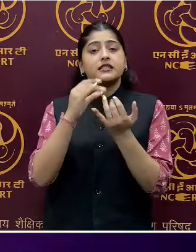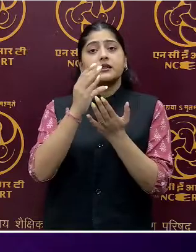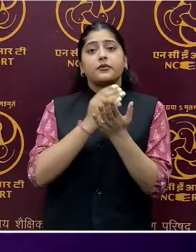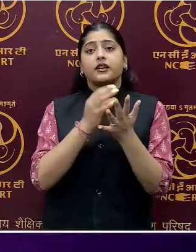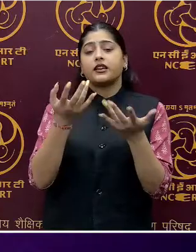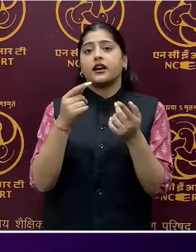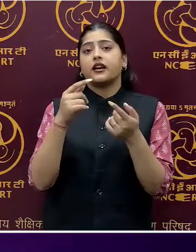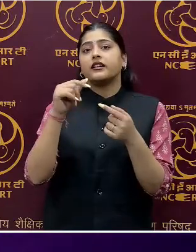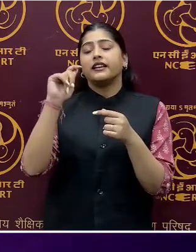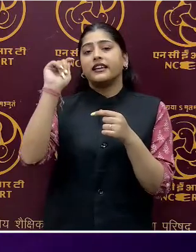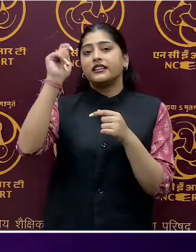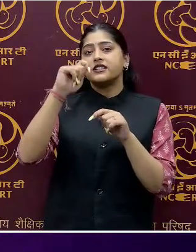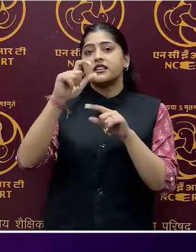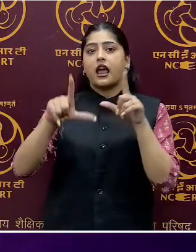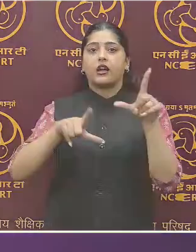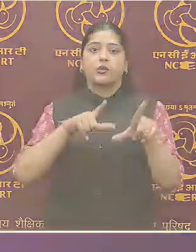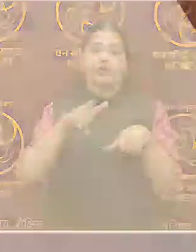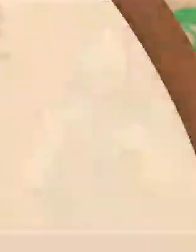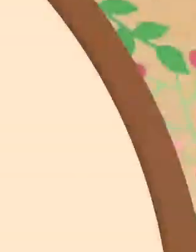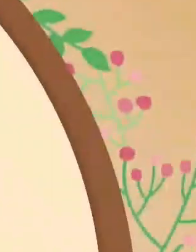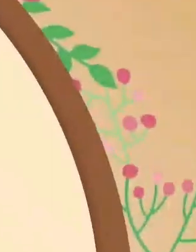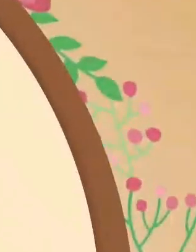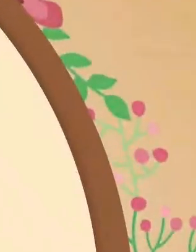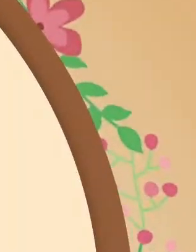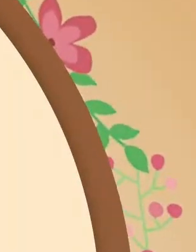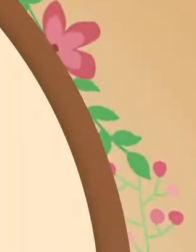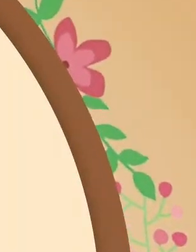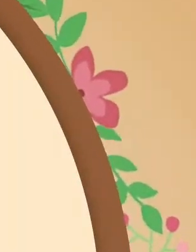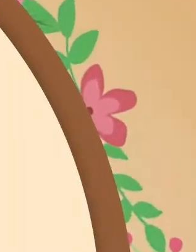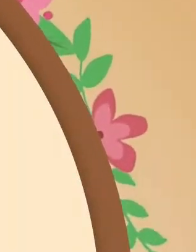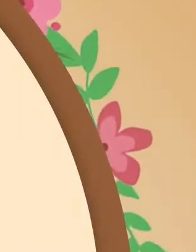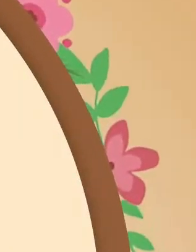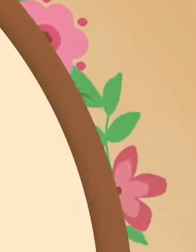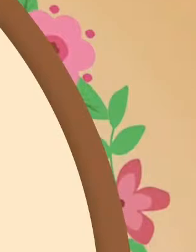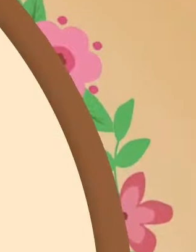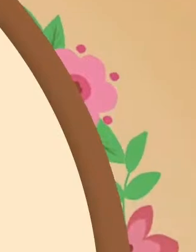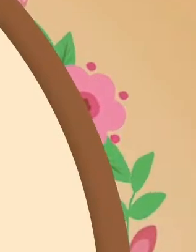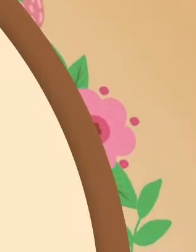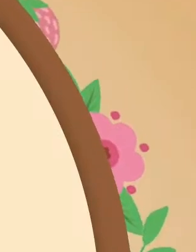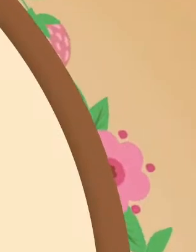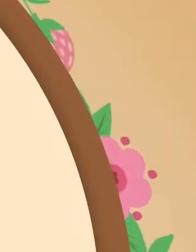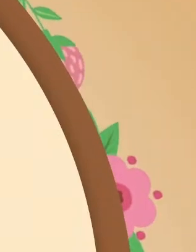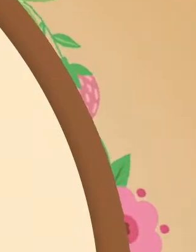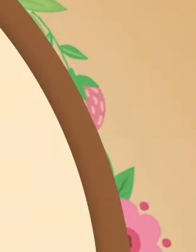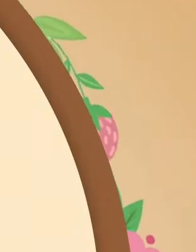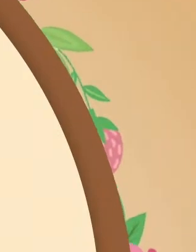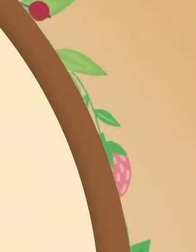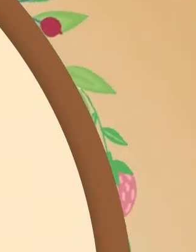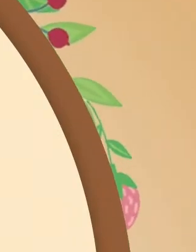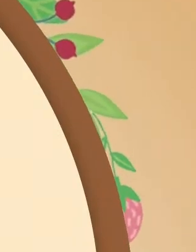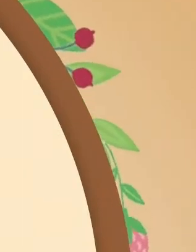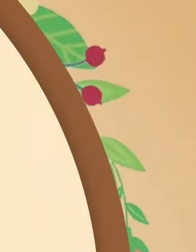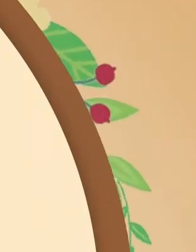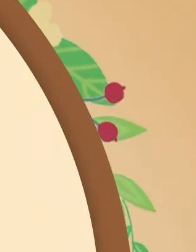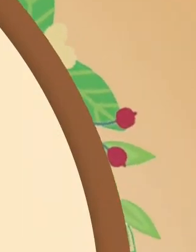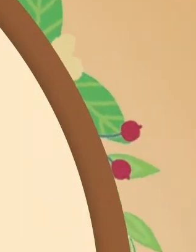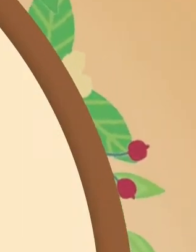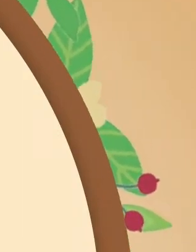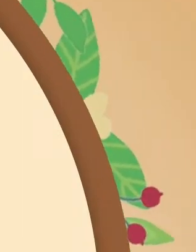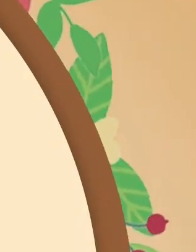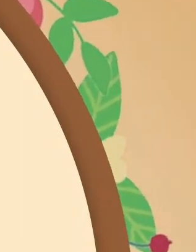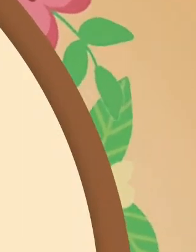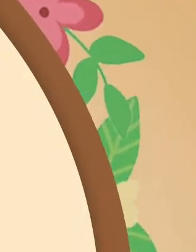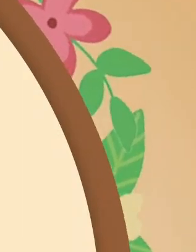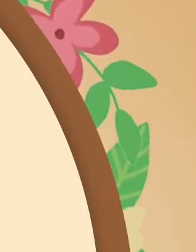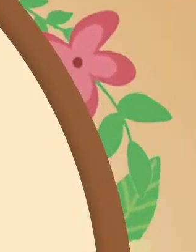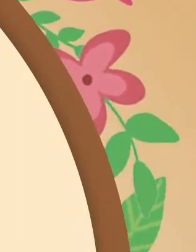learn about chapter number 13 of your textbook titled We Are All Indians Part 2. So we have already